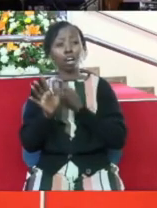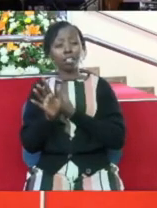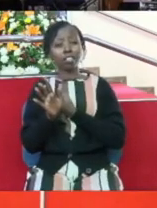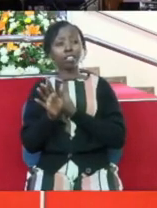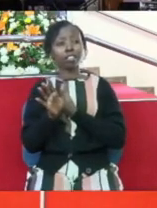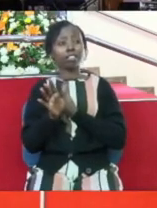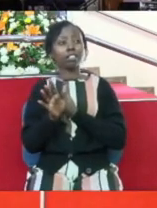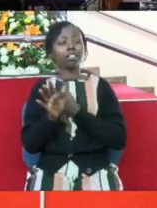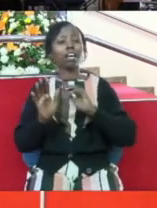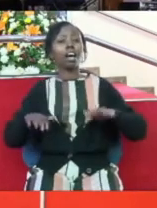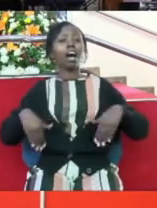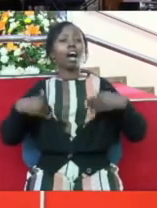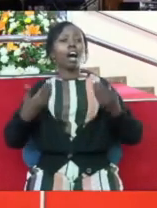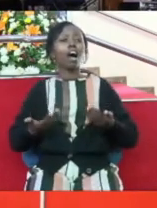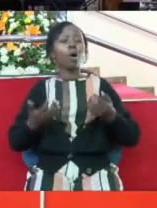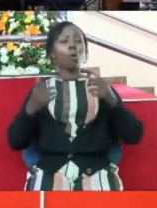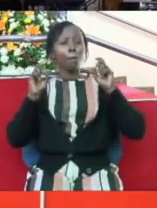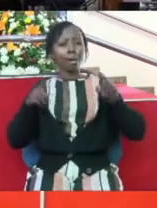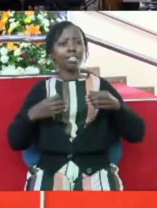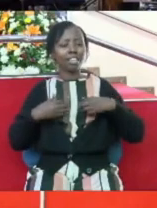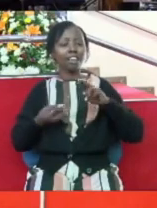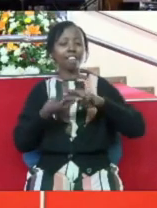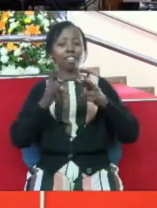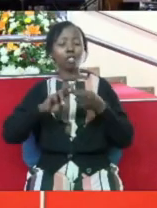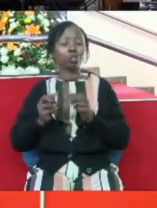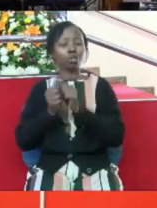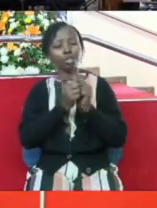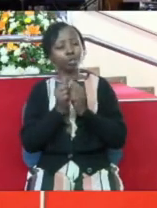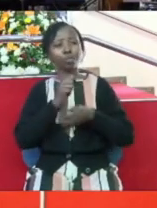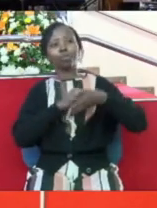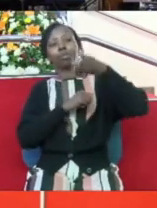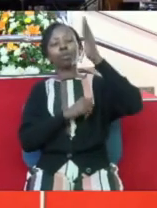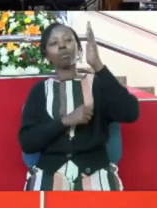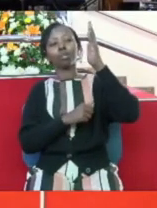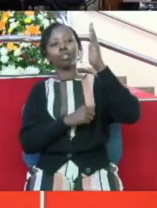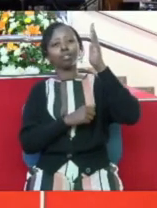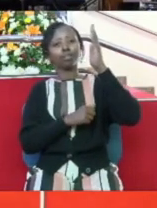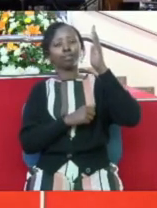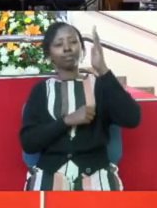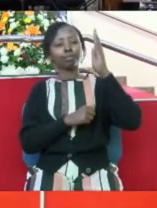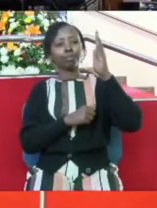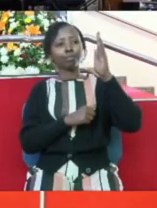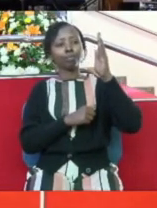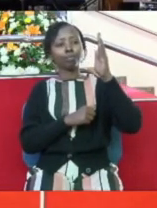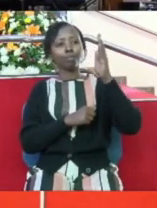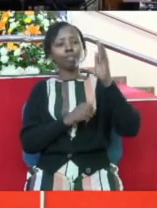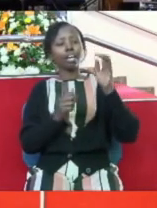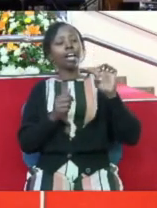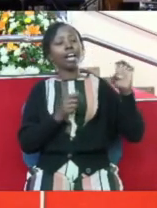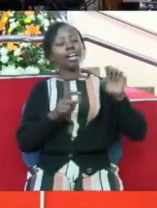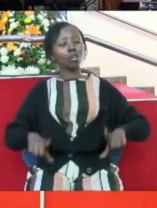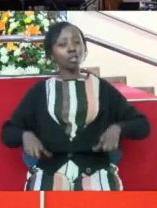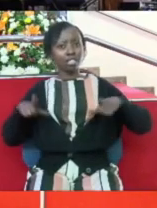Of passion and intimacy with God. Ile msukumo na upendo wa kuwa na ushirikiano na Mungu. It's a representation, ni udhihirisho,